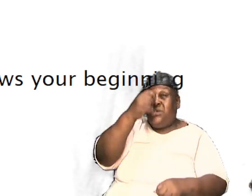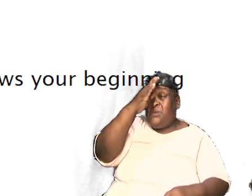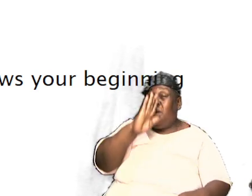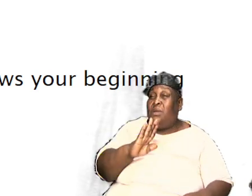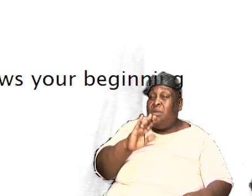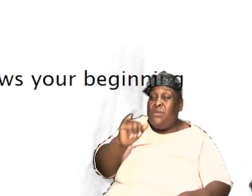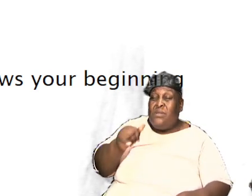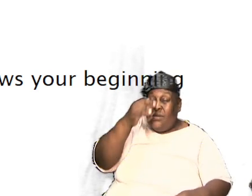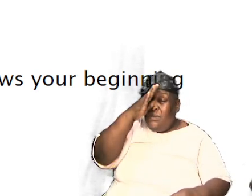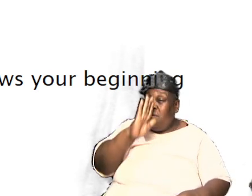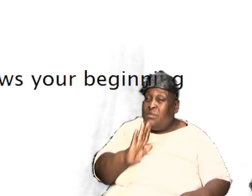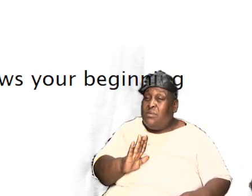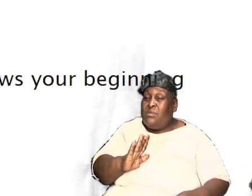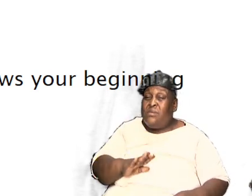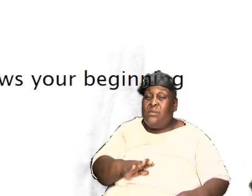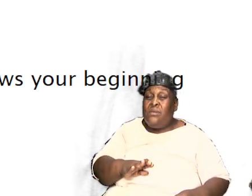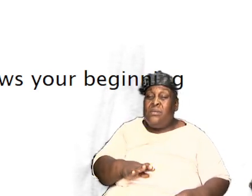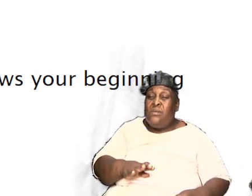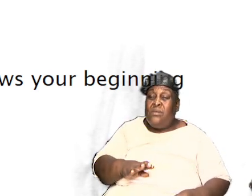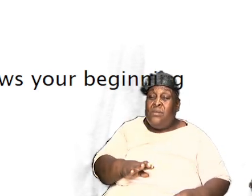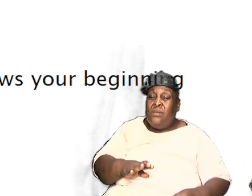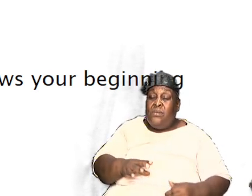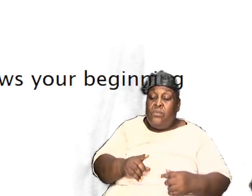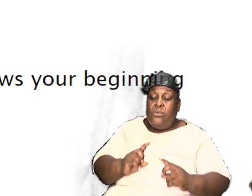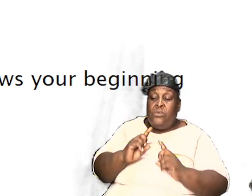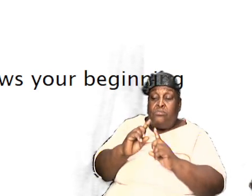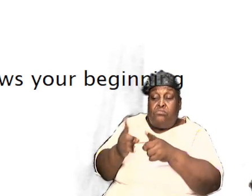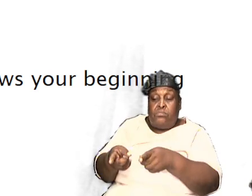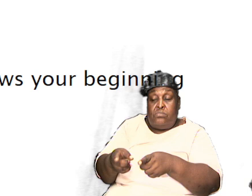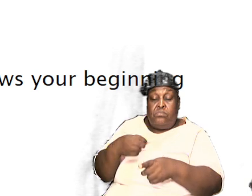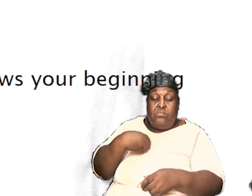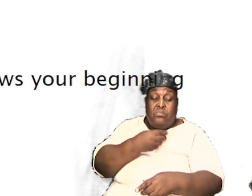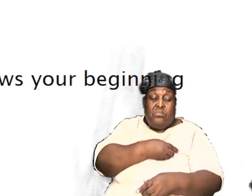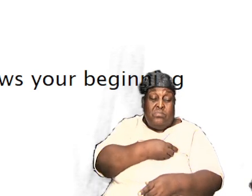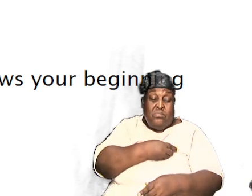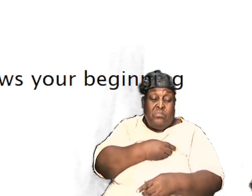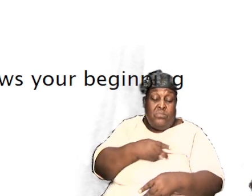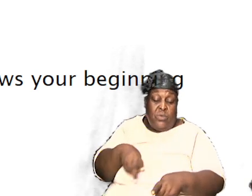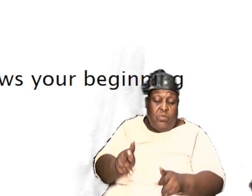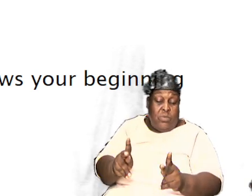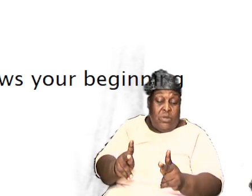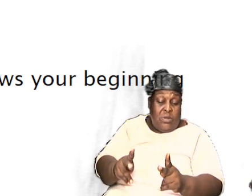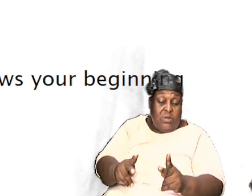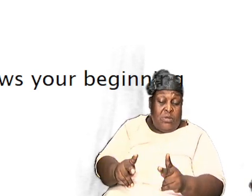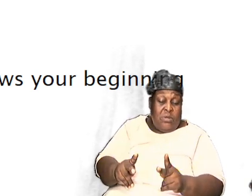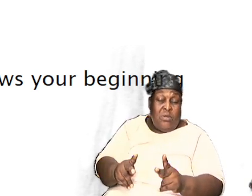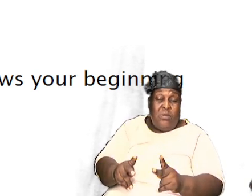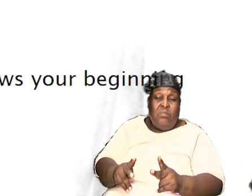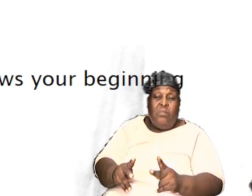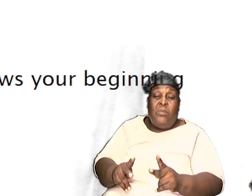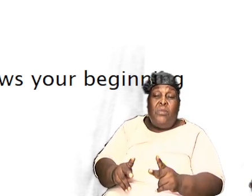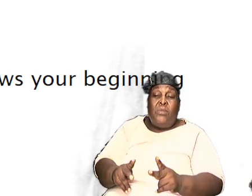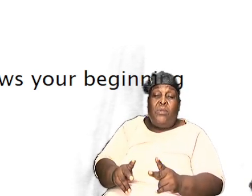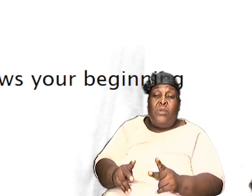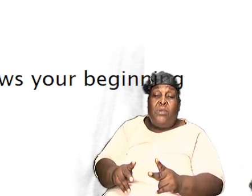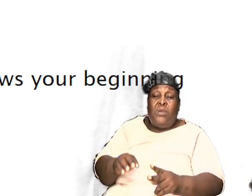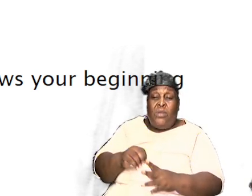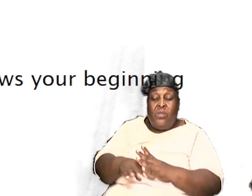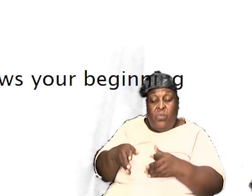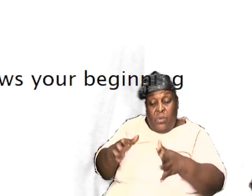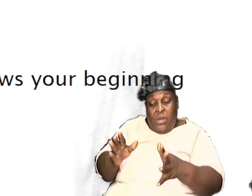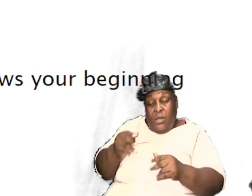God will in turn direct our path and direct us, you know, in the path that he wants